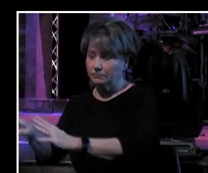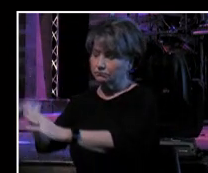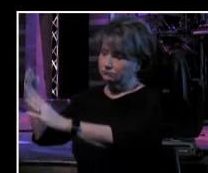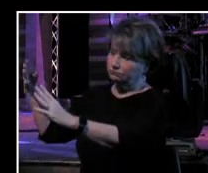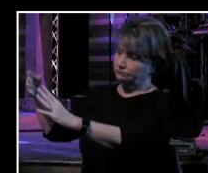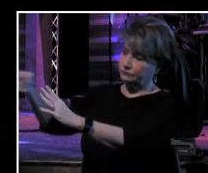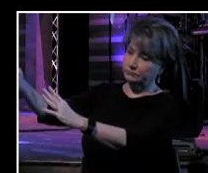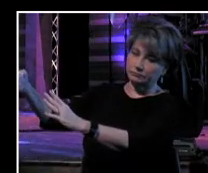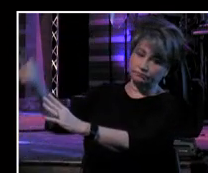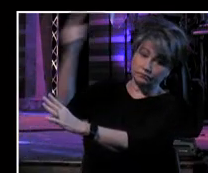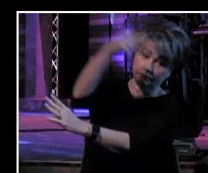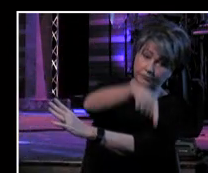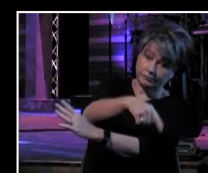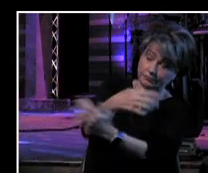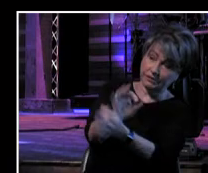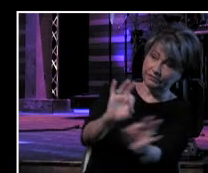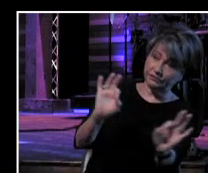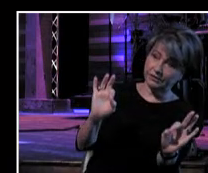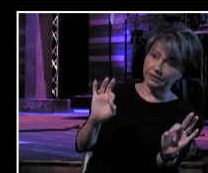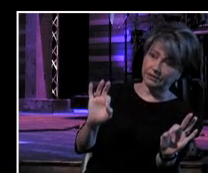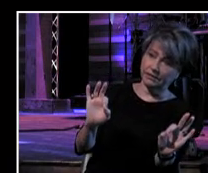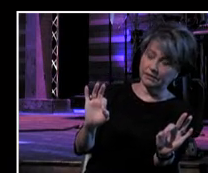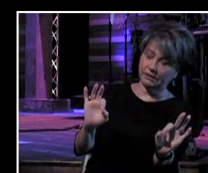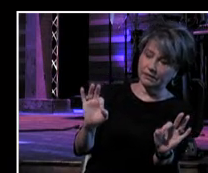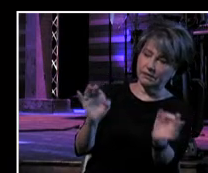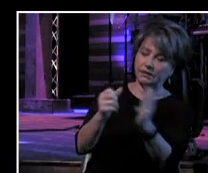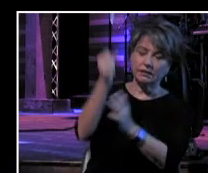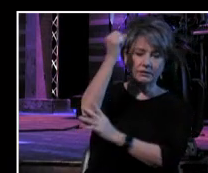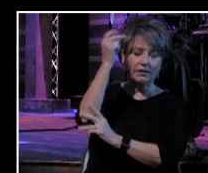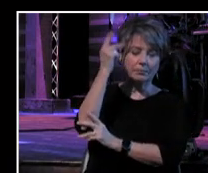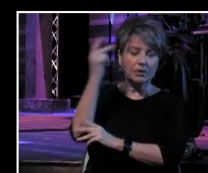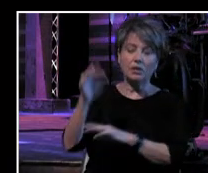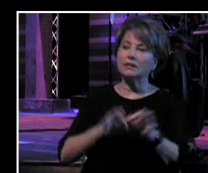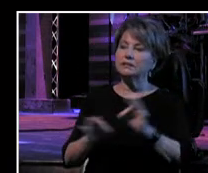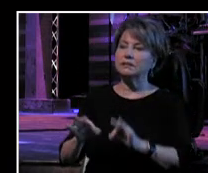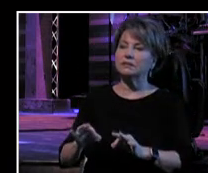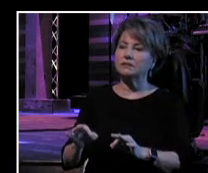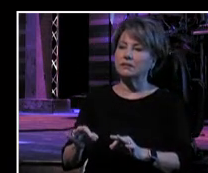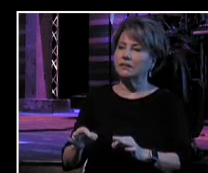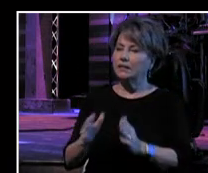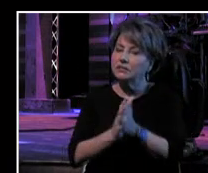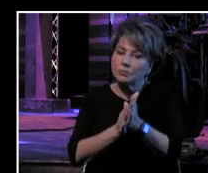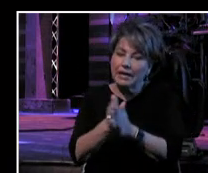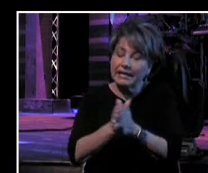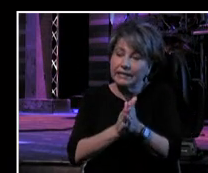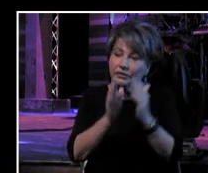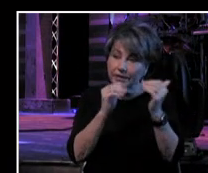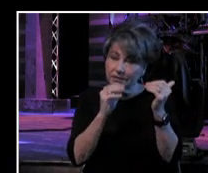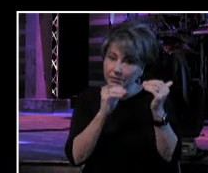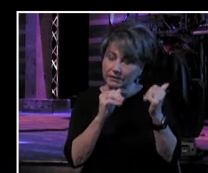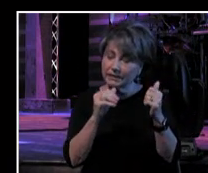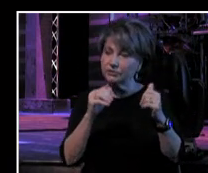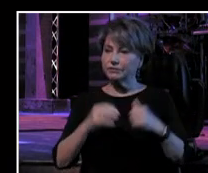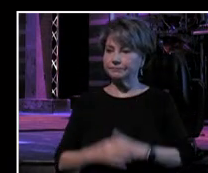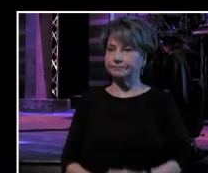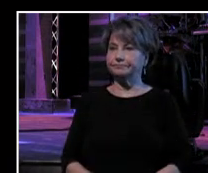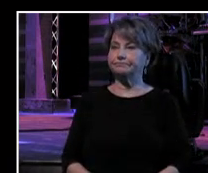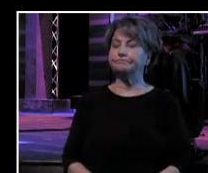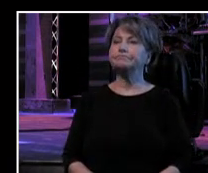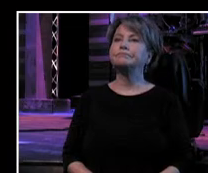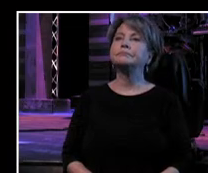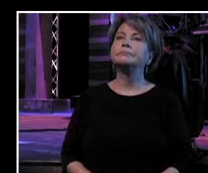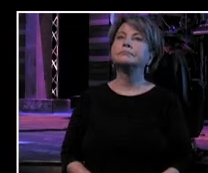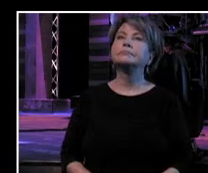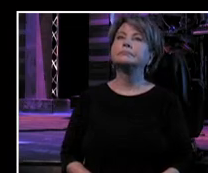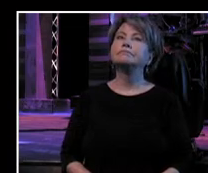arms. Paul, this is what his deliverance is explained at. Look at verse 20. As it is my eager expectation and hope that I will not